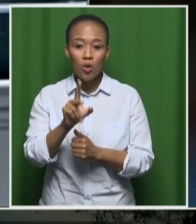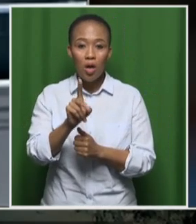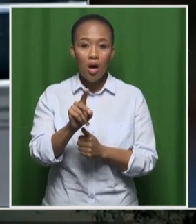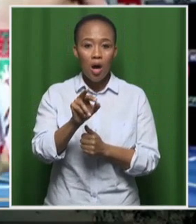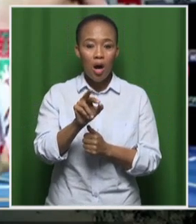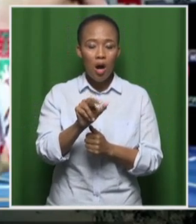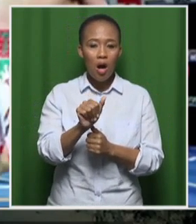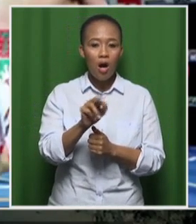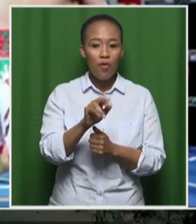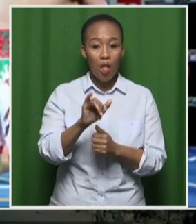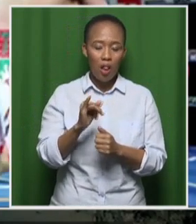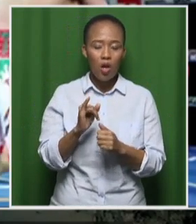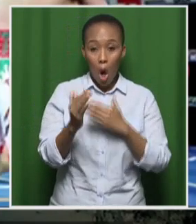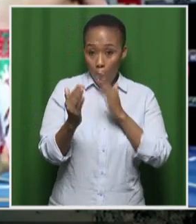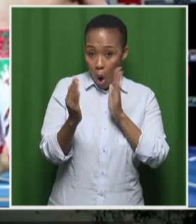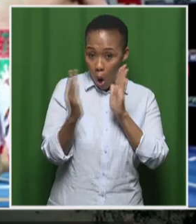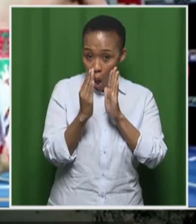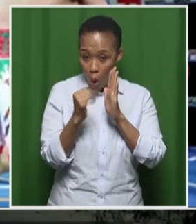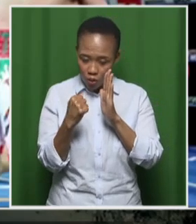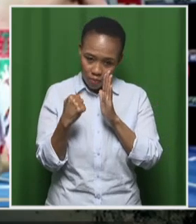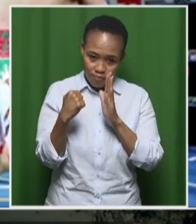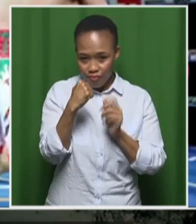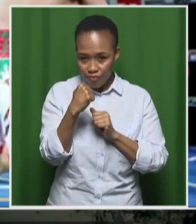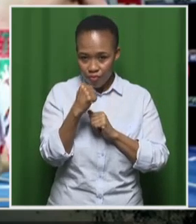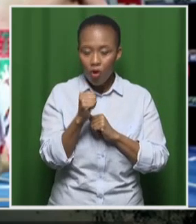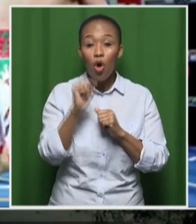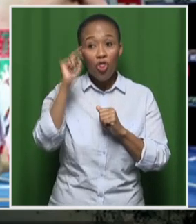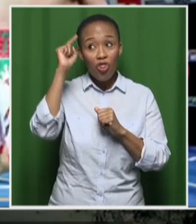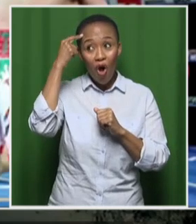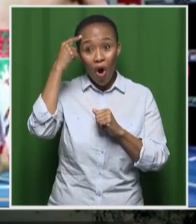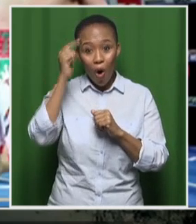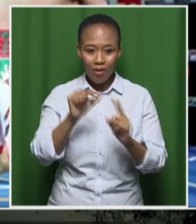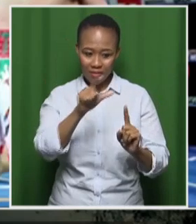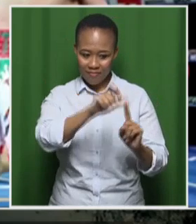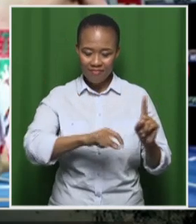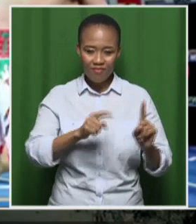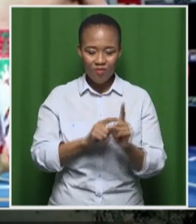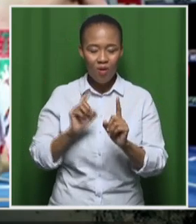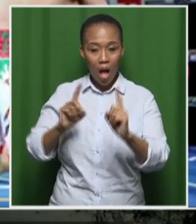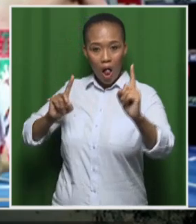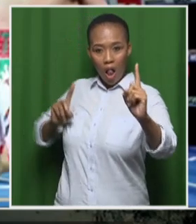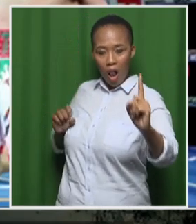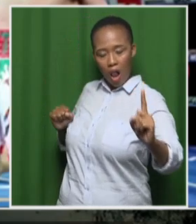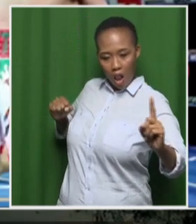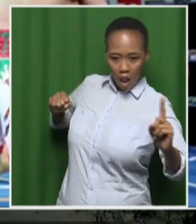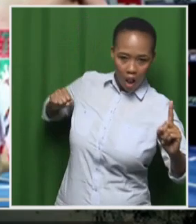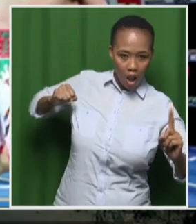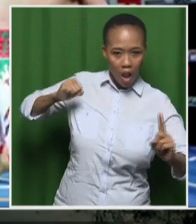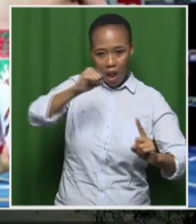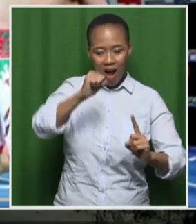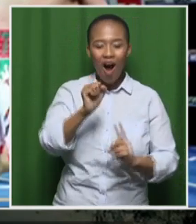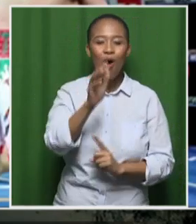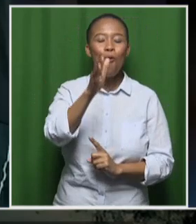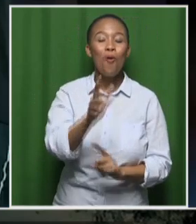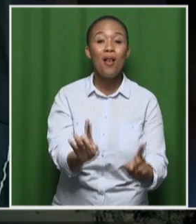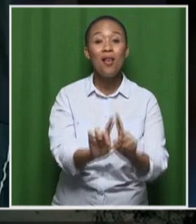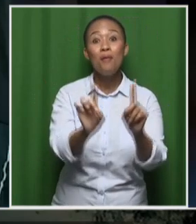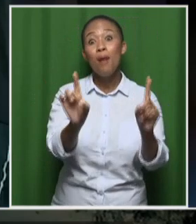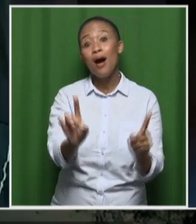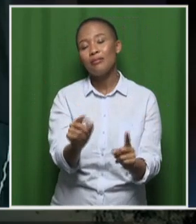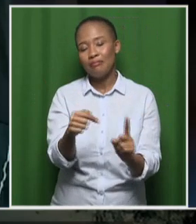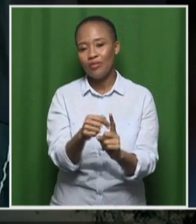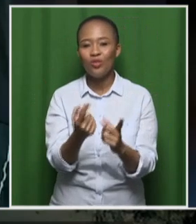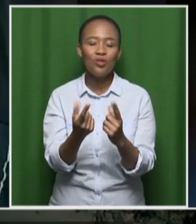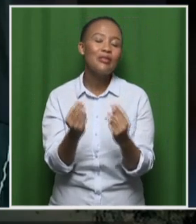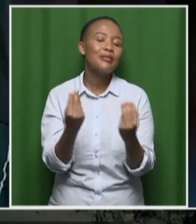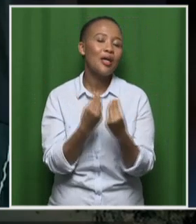at close range. He was expecting us to get long again. The problem is that if we got long early, we could have been caught with something crazy again. So